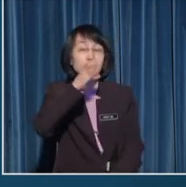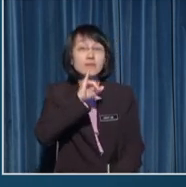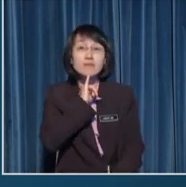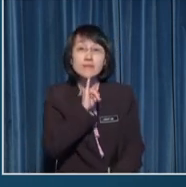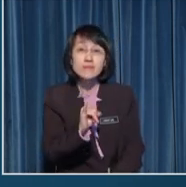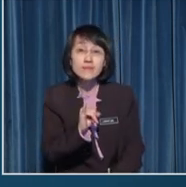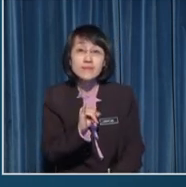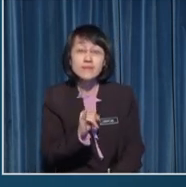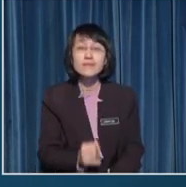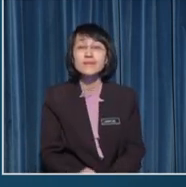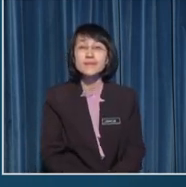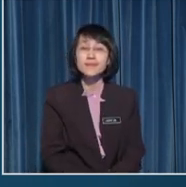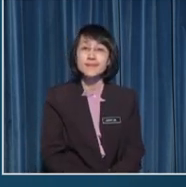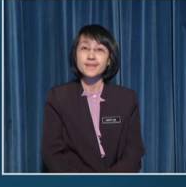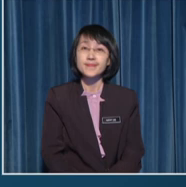is...